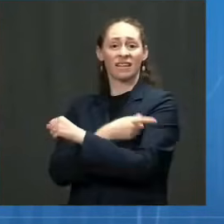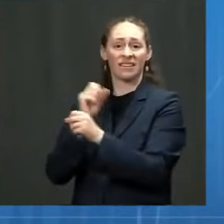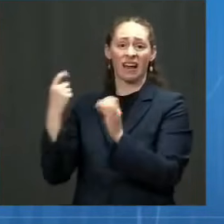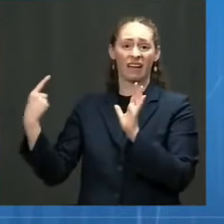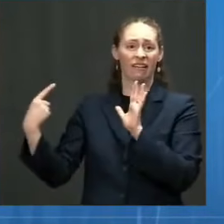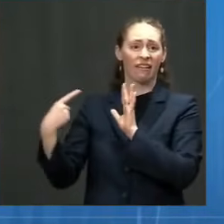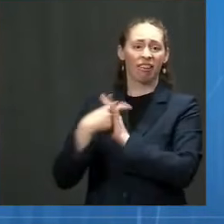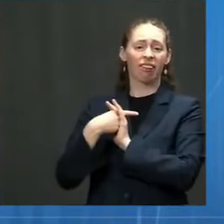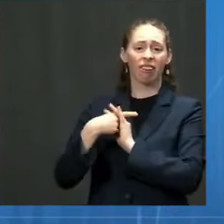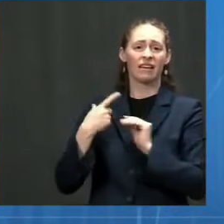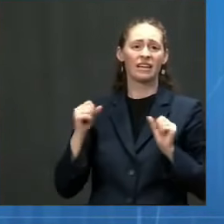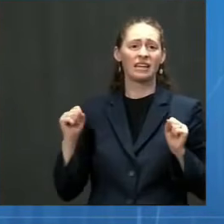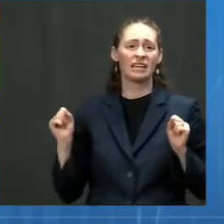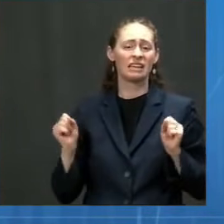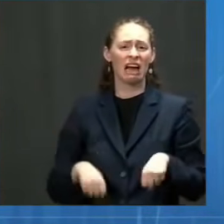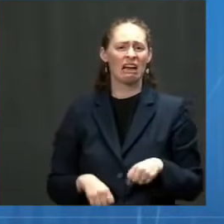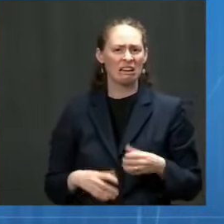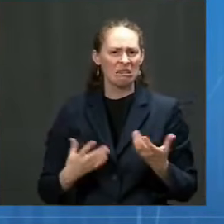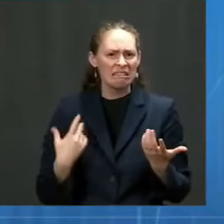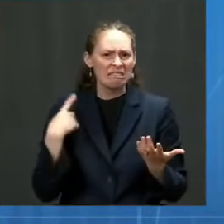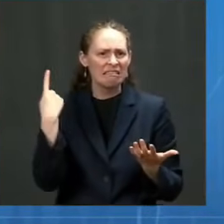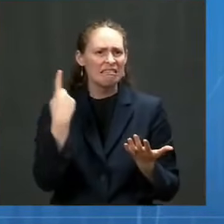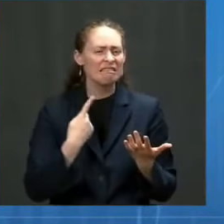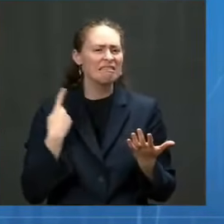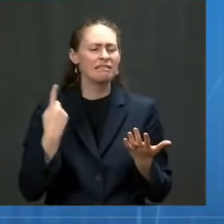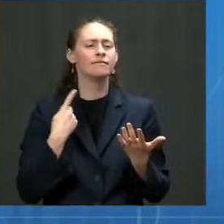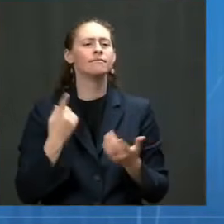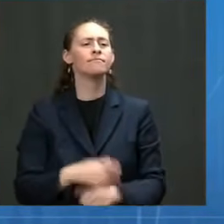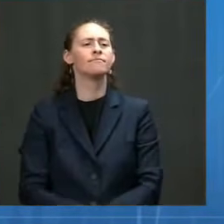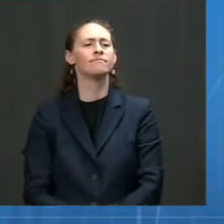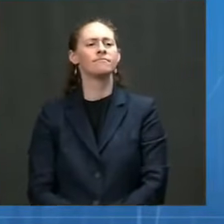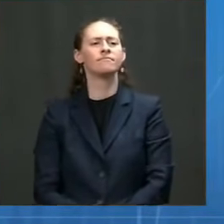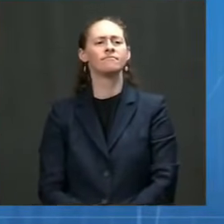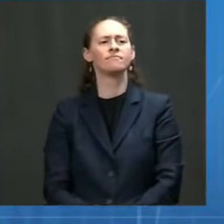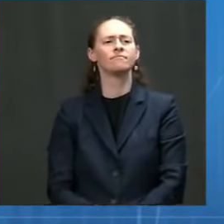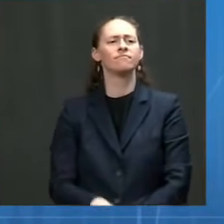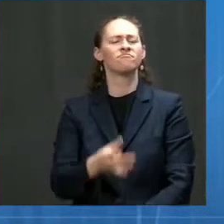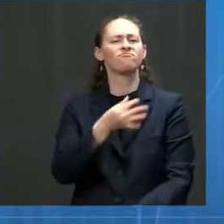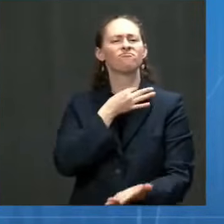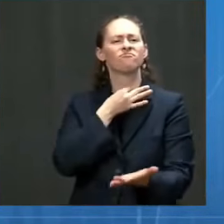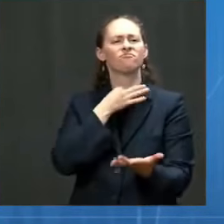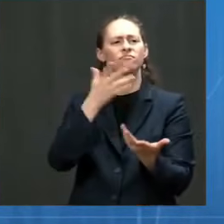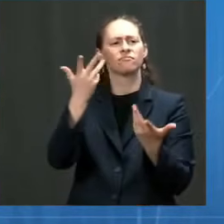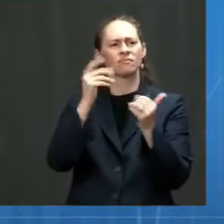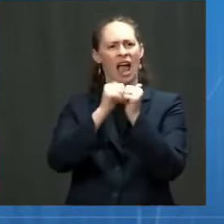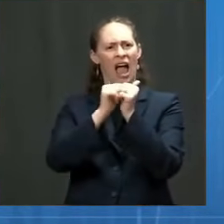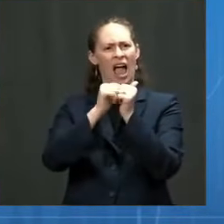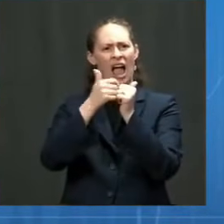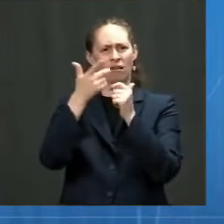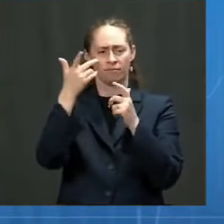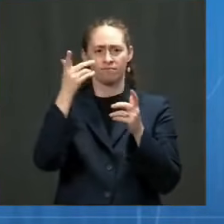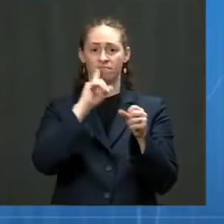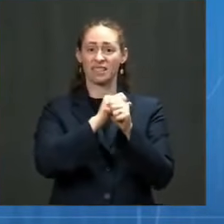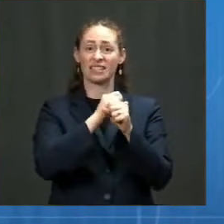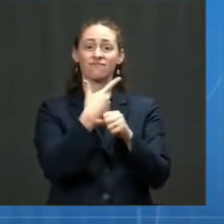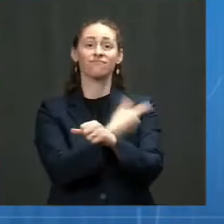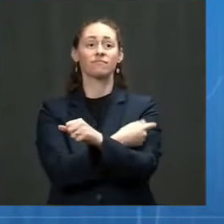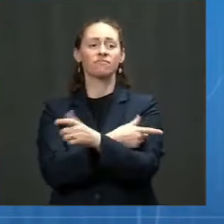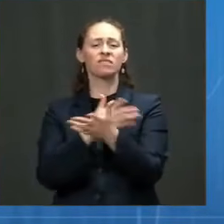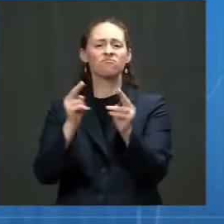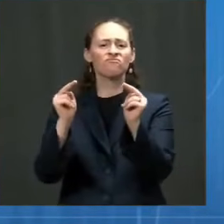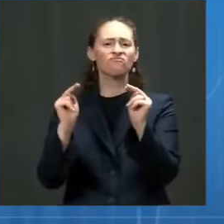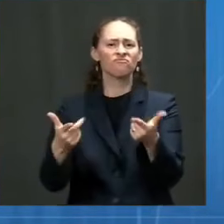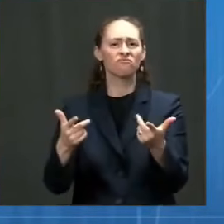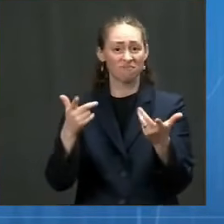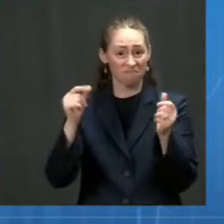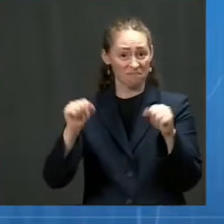long before the virus overtakes the vaccine? And so we understand what that means for the vaccine. Is there